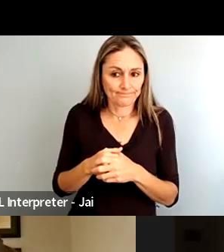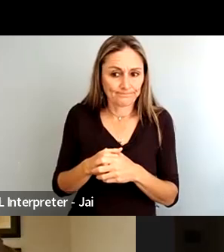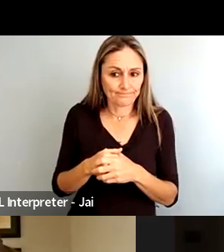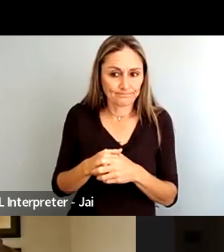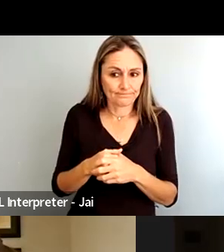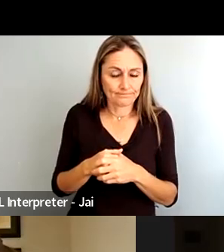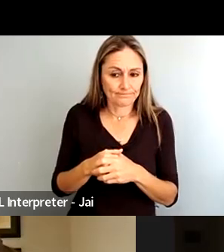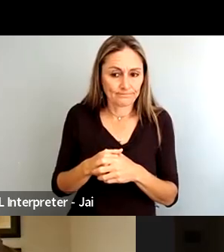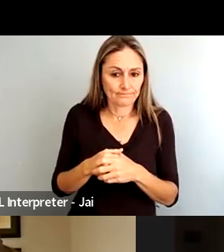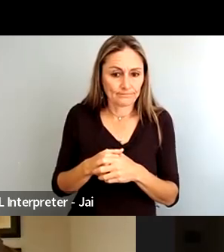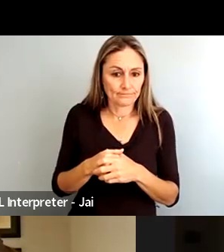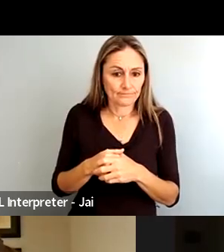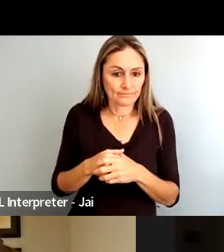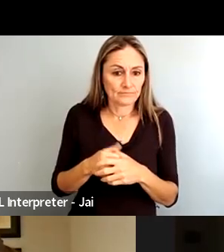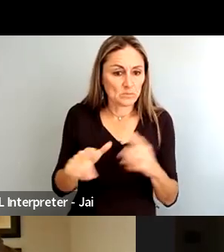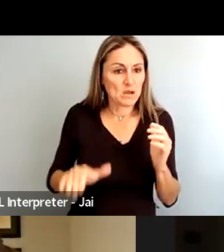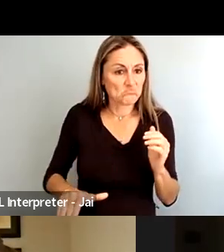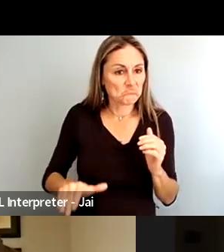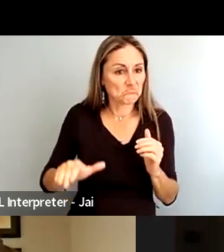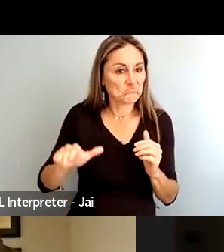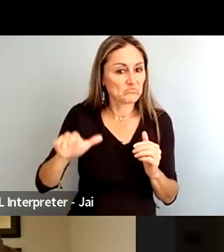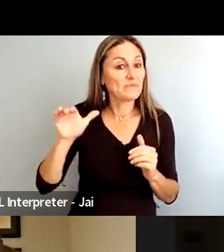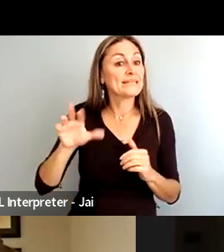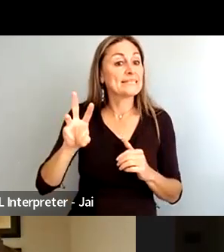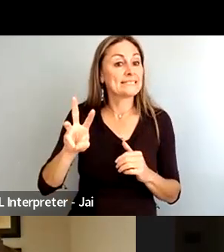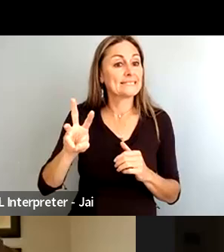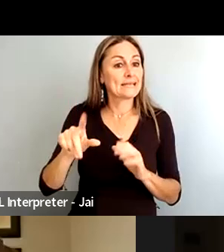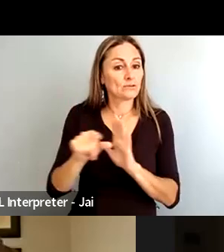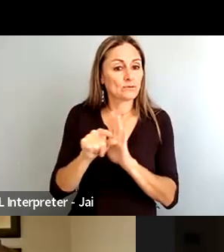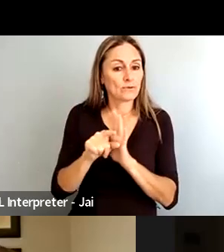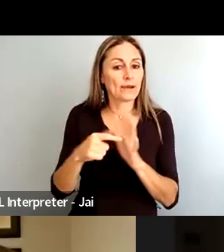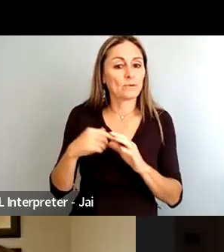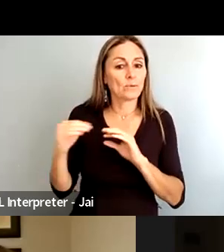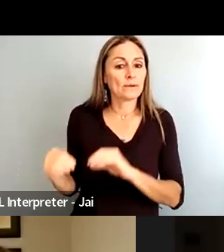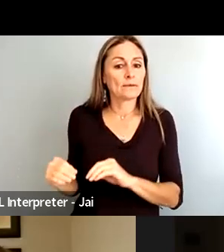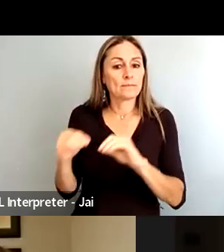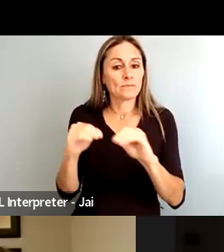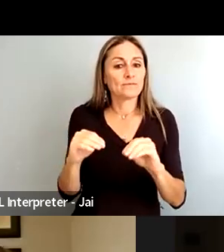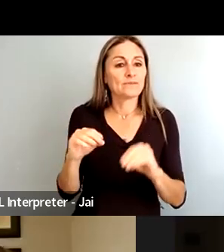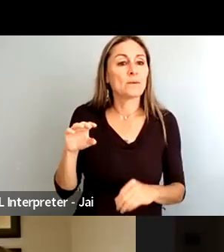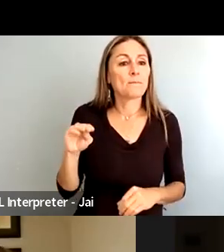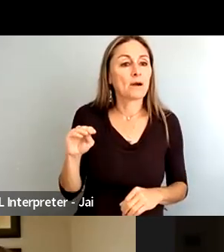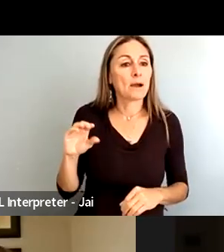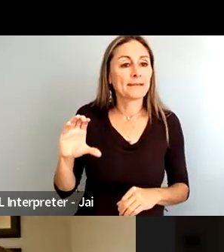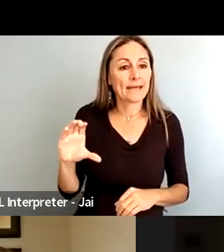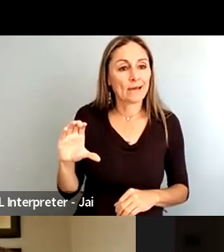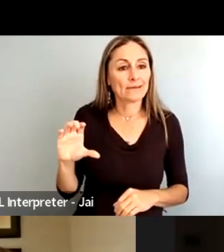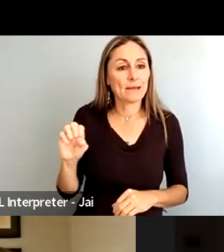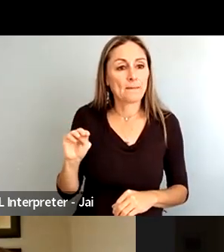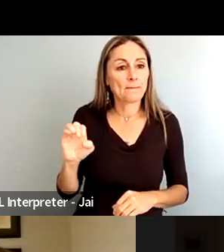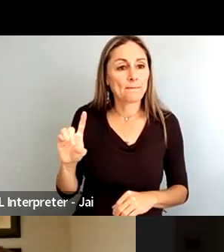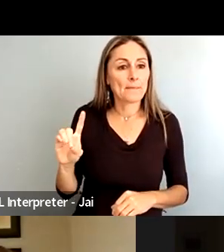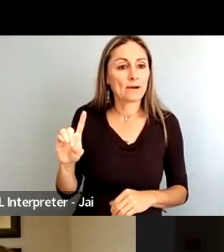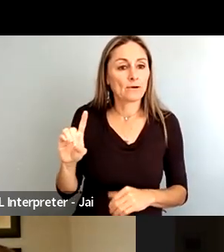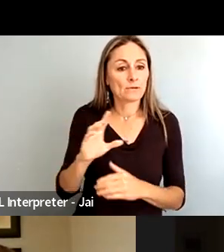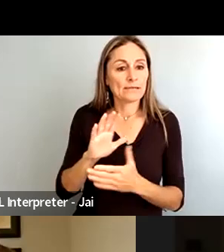I got to sixth grade, we moved into Montgomery County, Maryland schools.